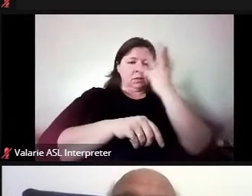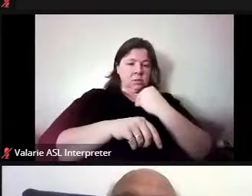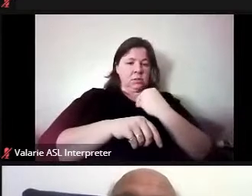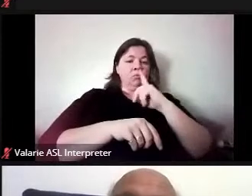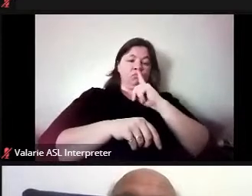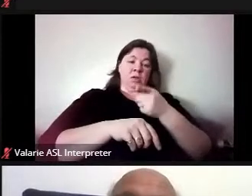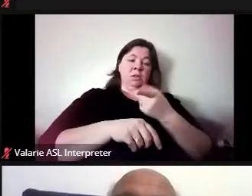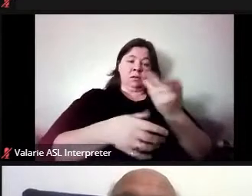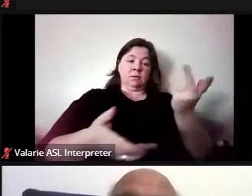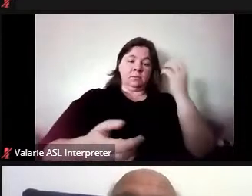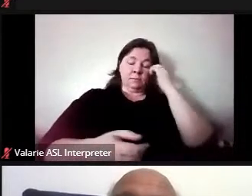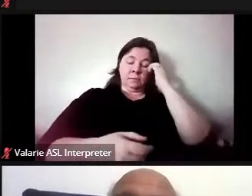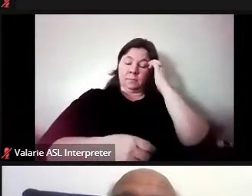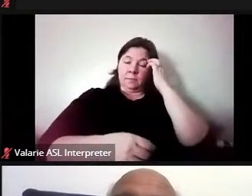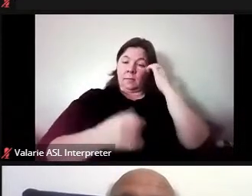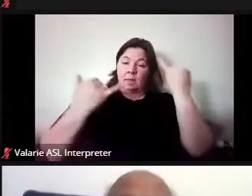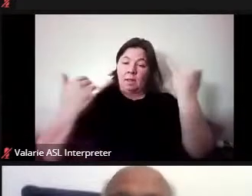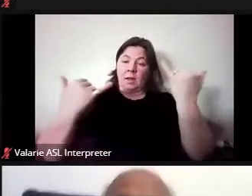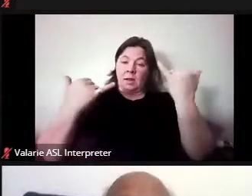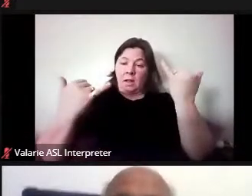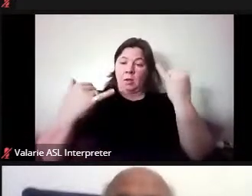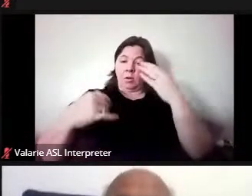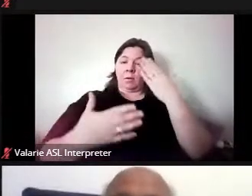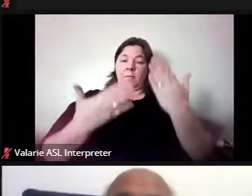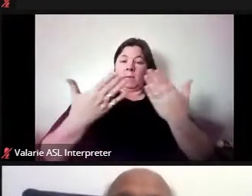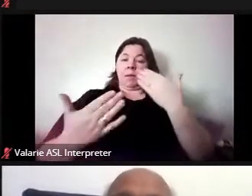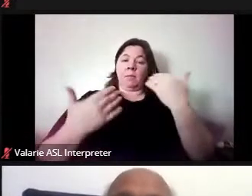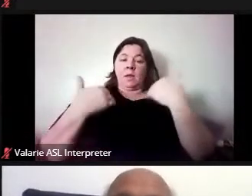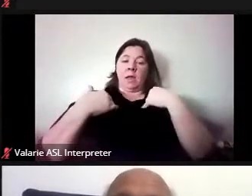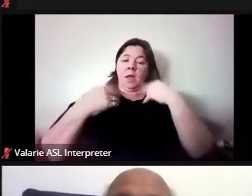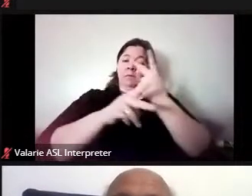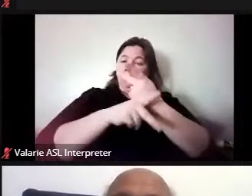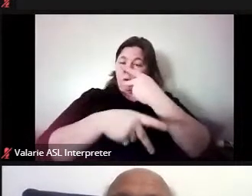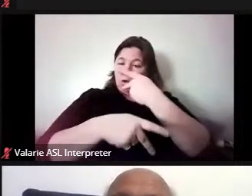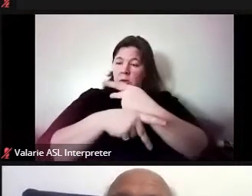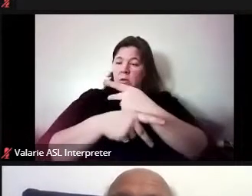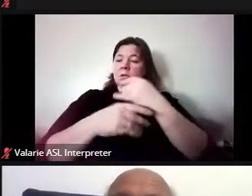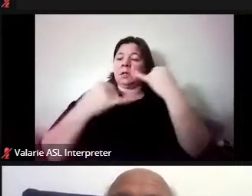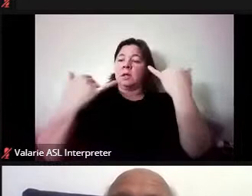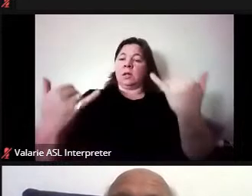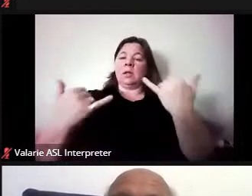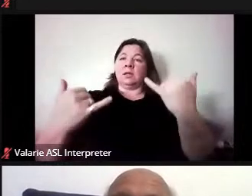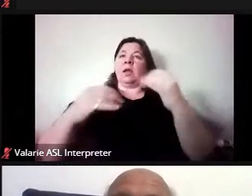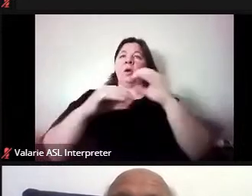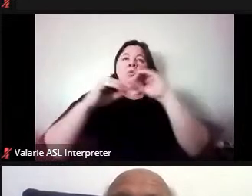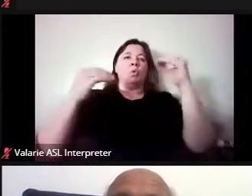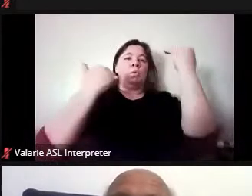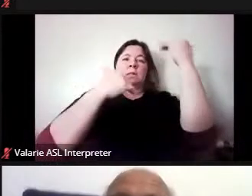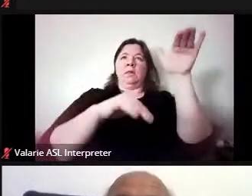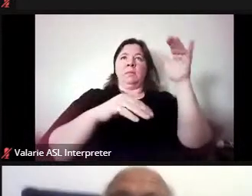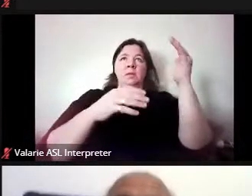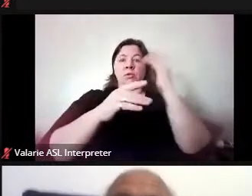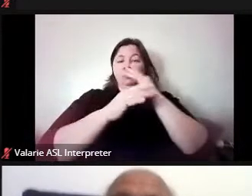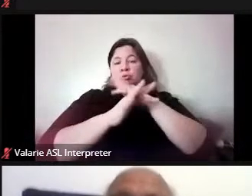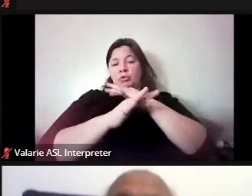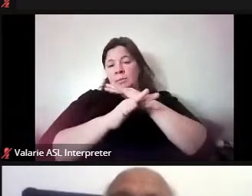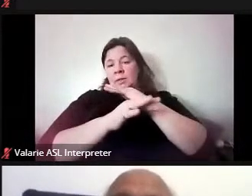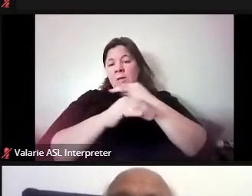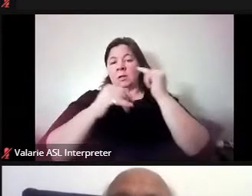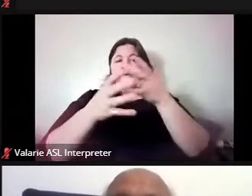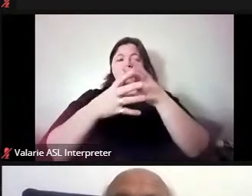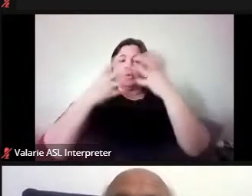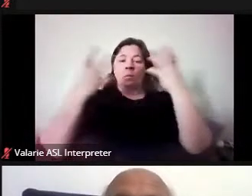actually, and now like we have our products. So now sky is the limit. The journey is so